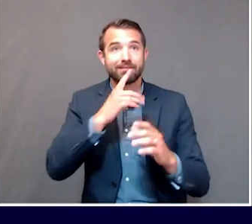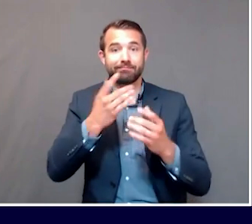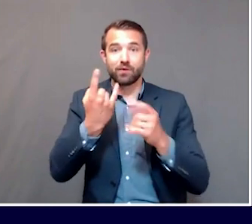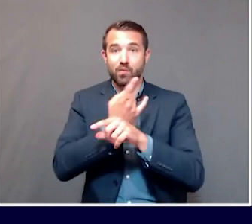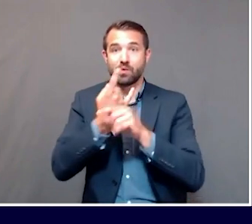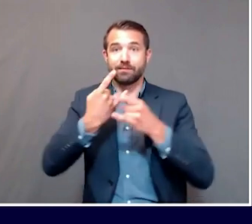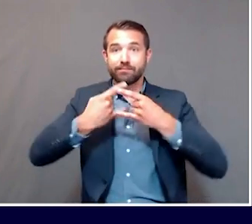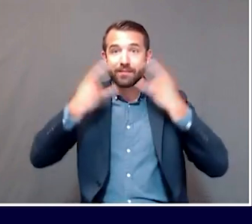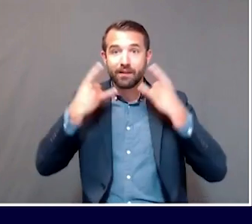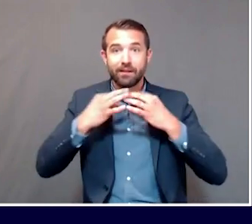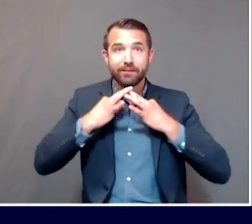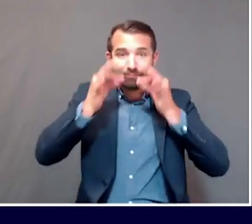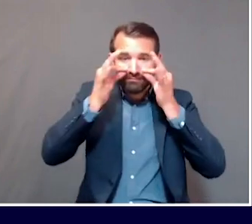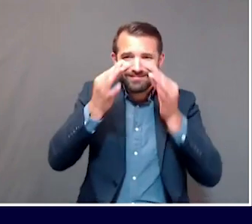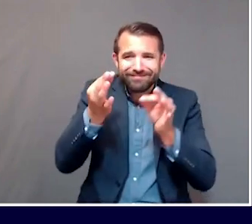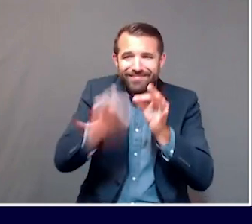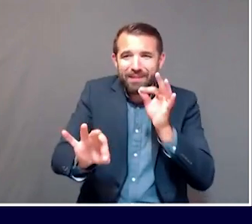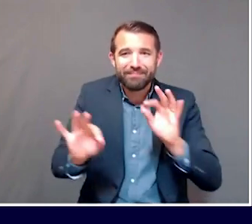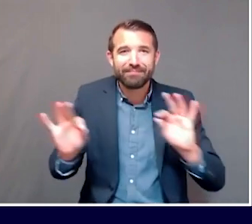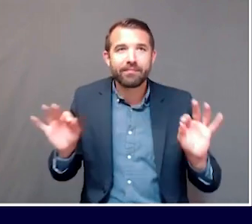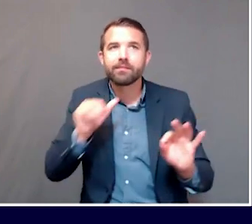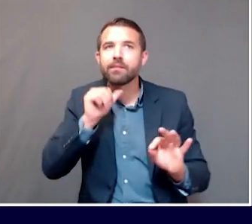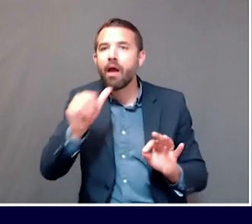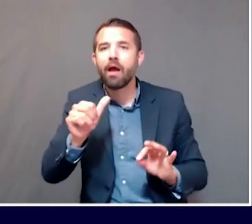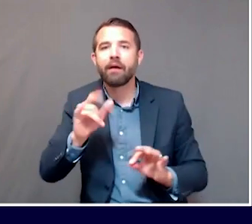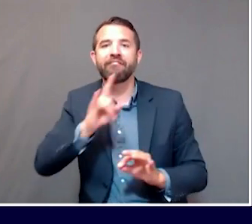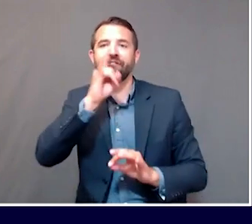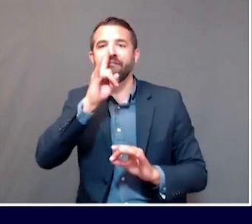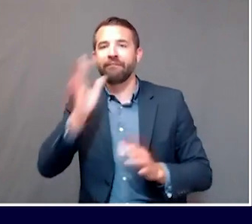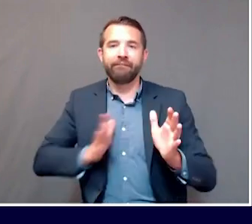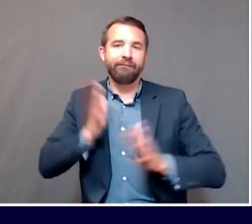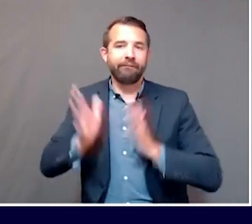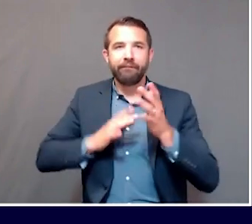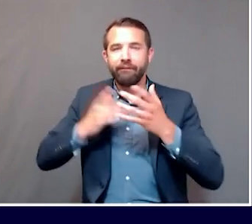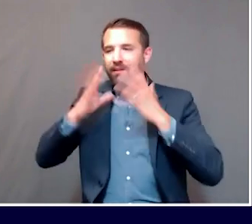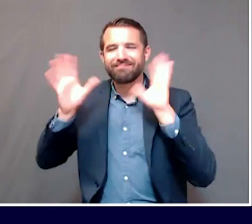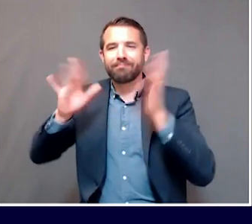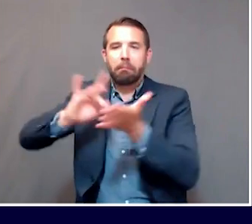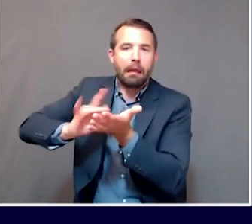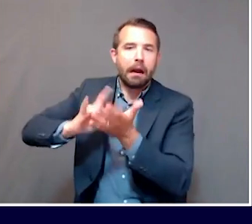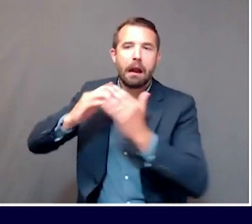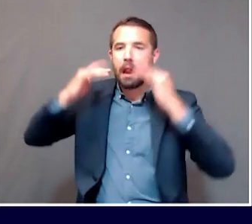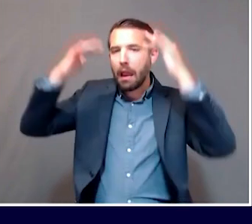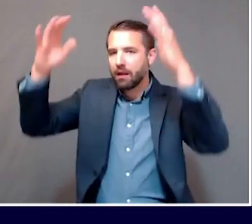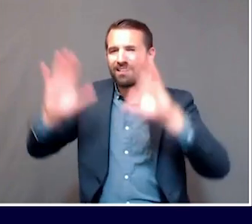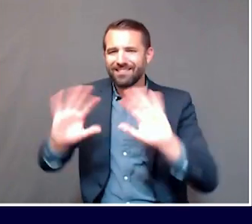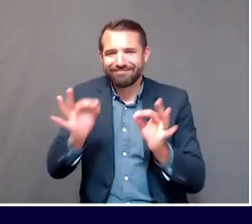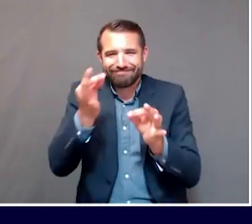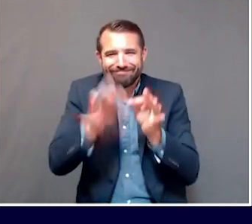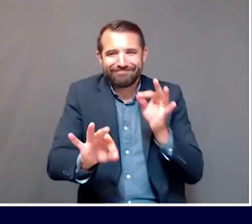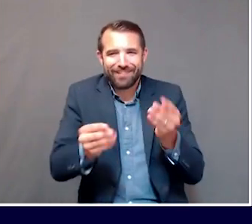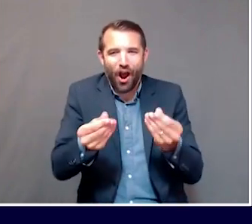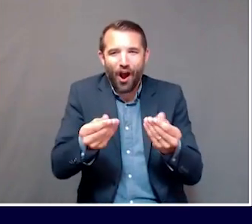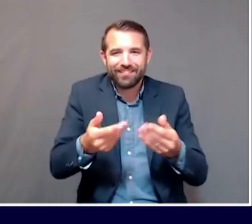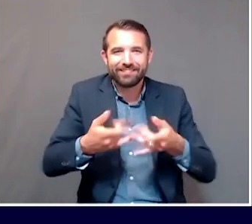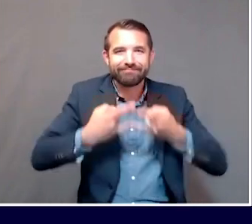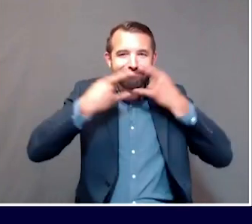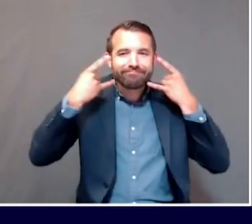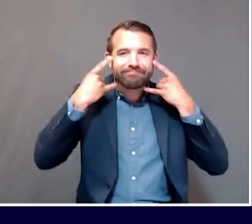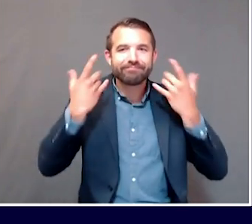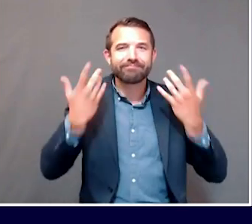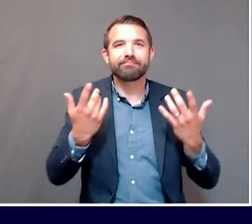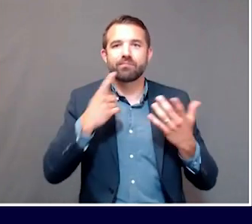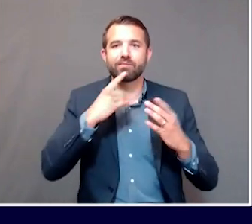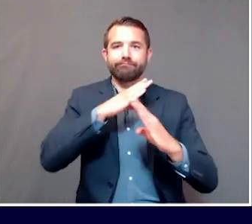can greatly reduce the spread of those aerosol particles that naturally come out. Those are the same particles that we know transmit